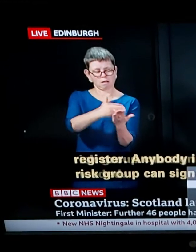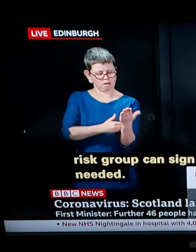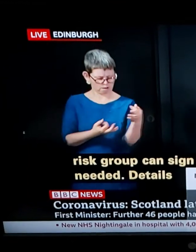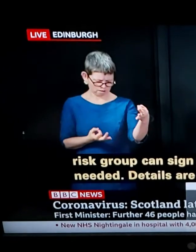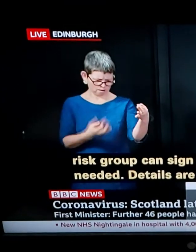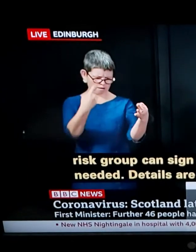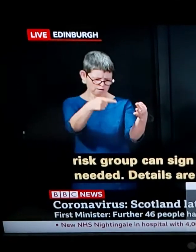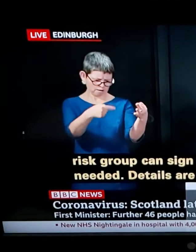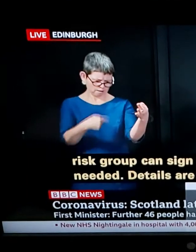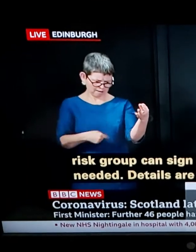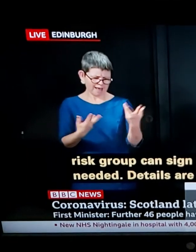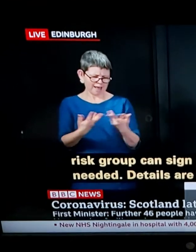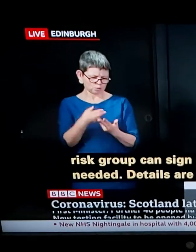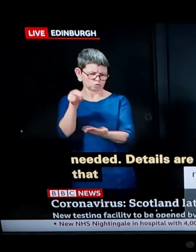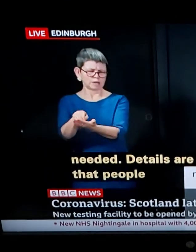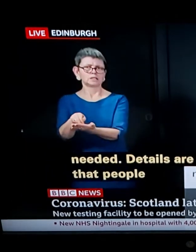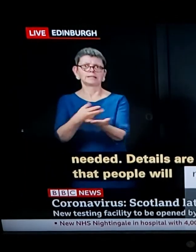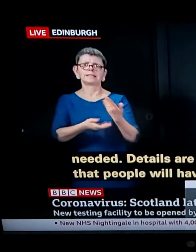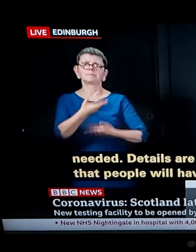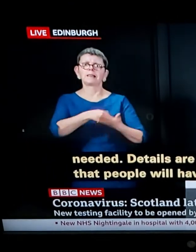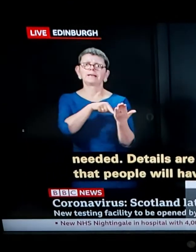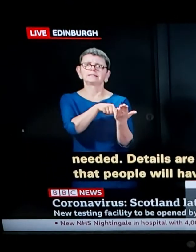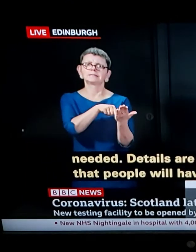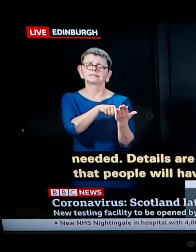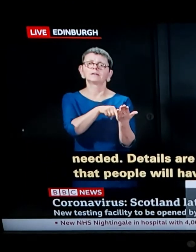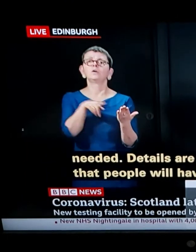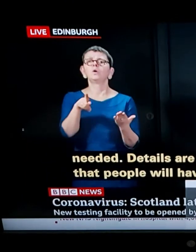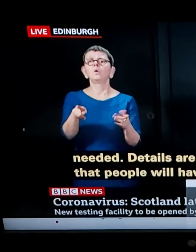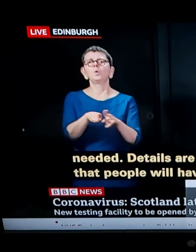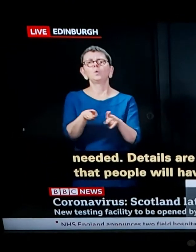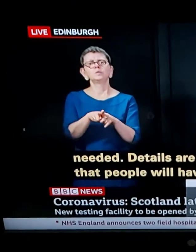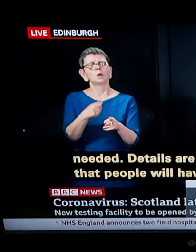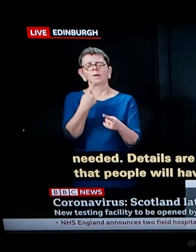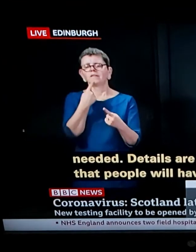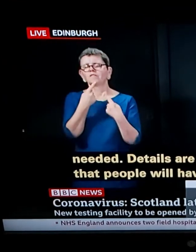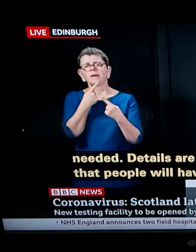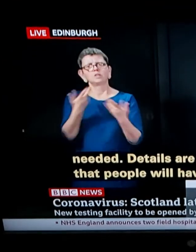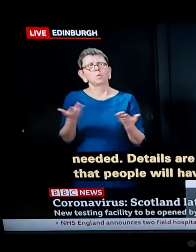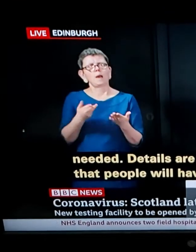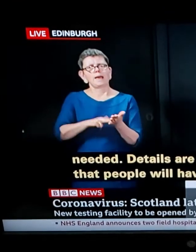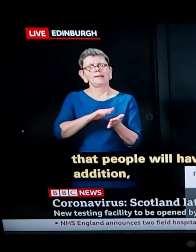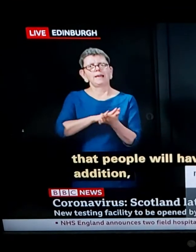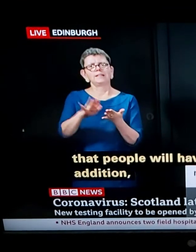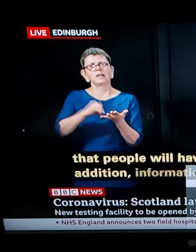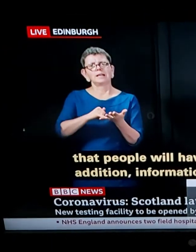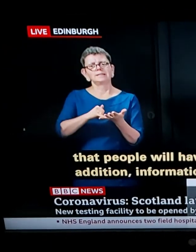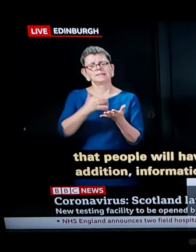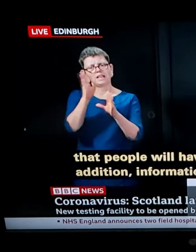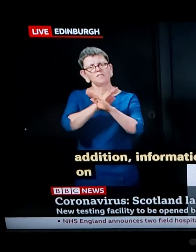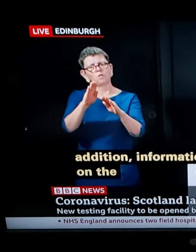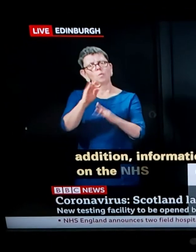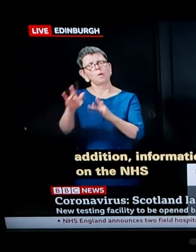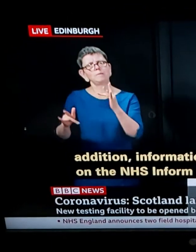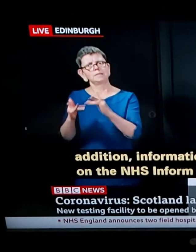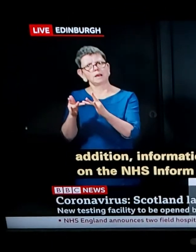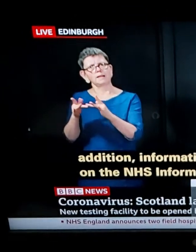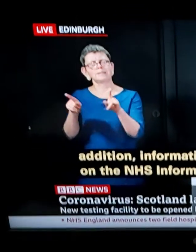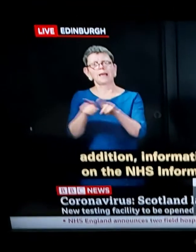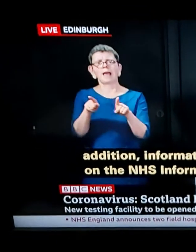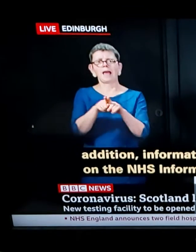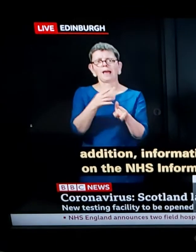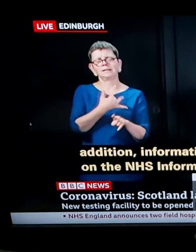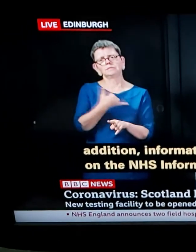have received. In addition, information is available on the NHS Inform website and through the main phone switchboard of your local